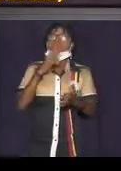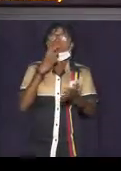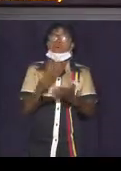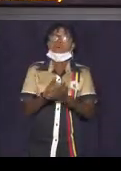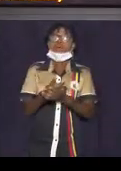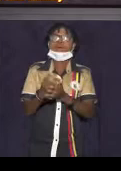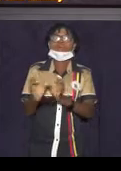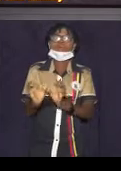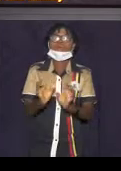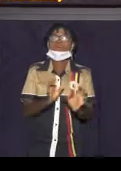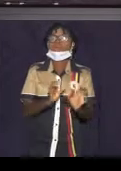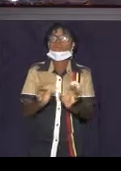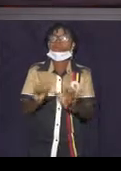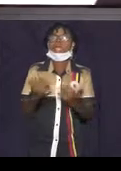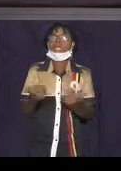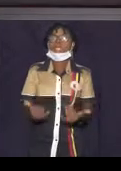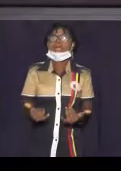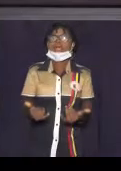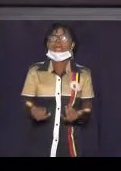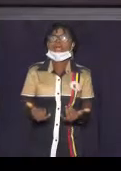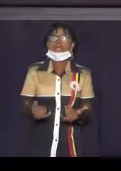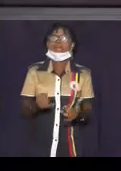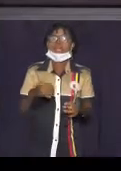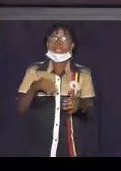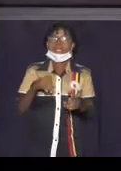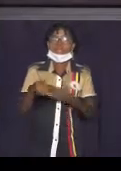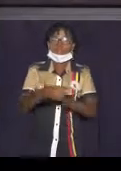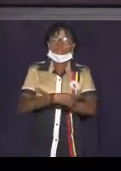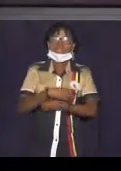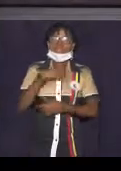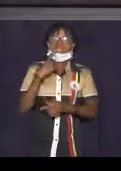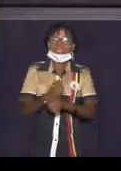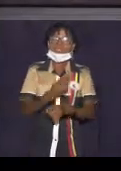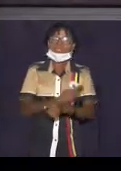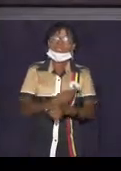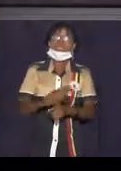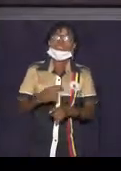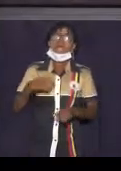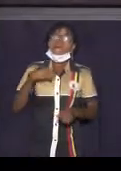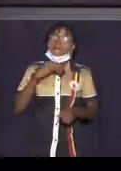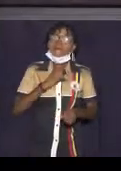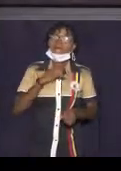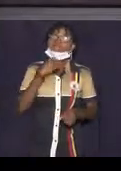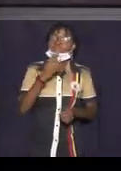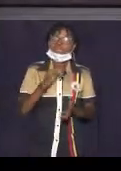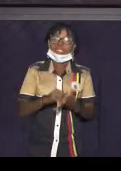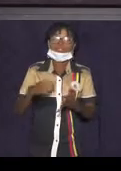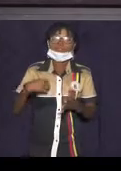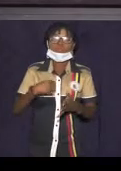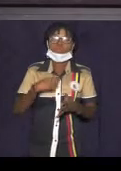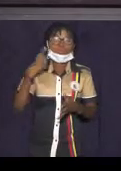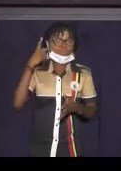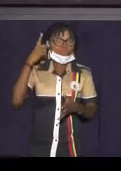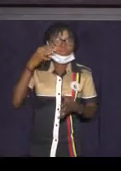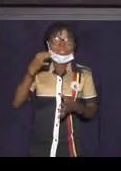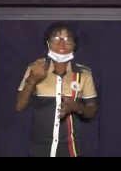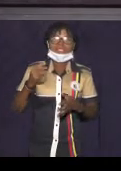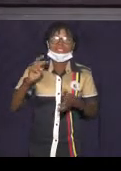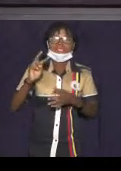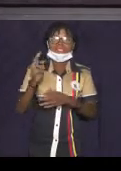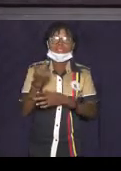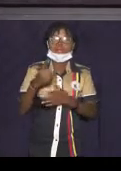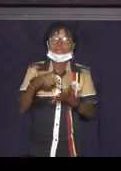done. Now, in today's lesson, I told you that we'll be looking at the second part of verb